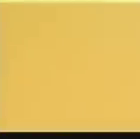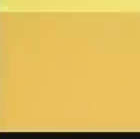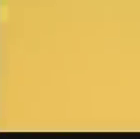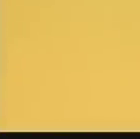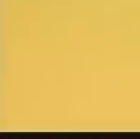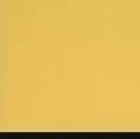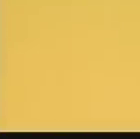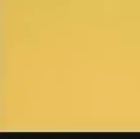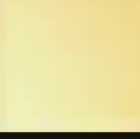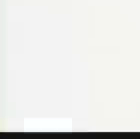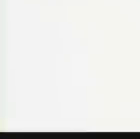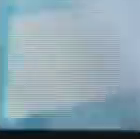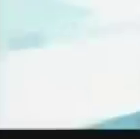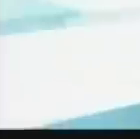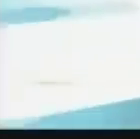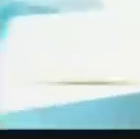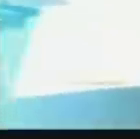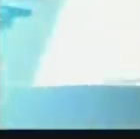HD.